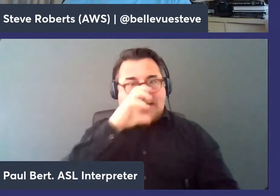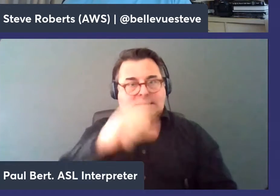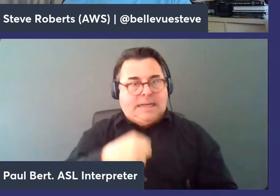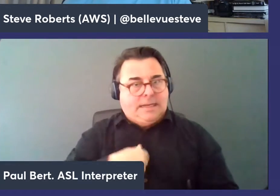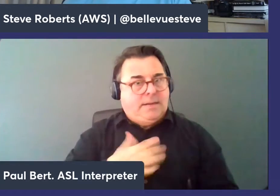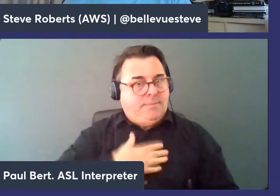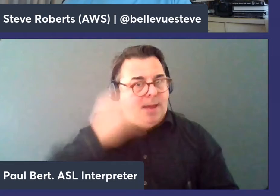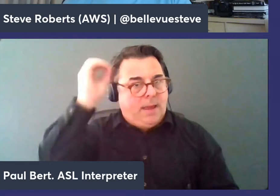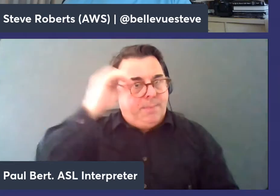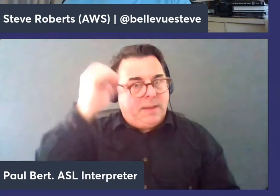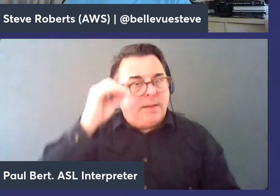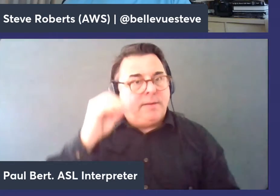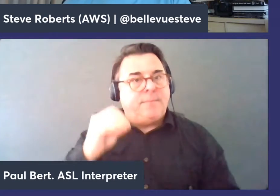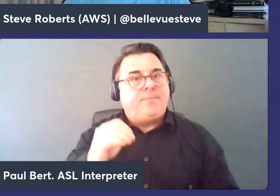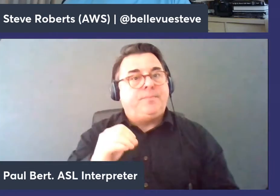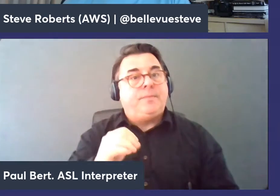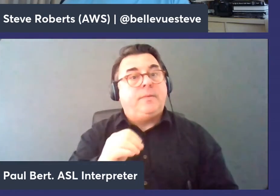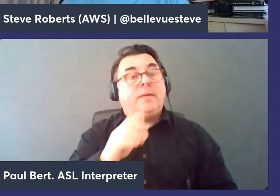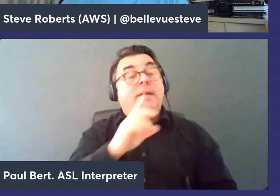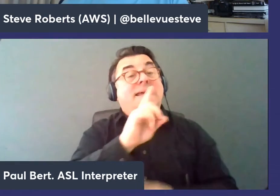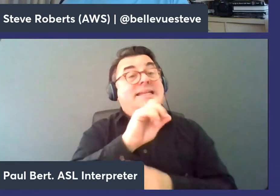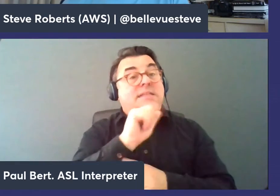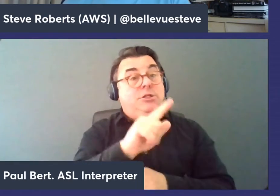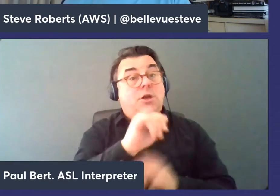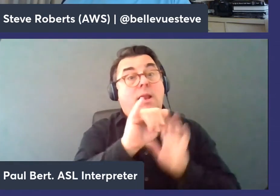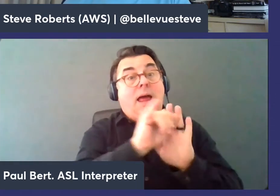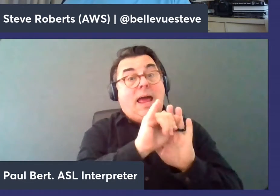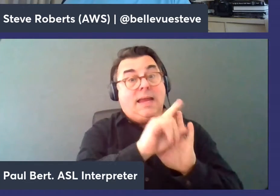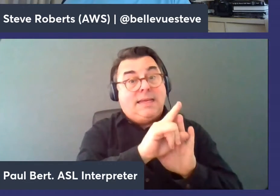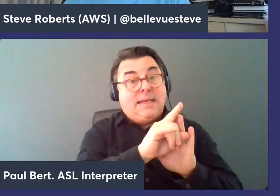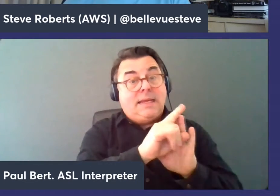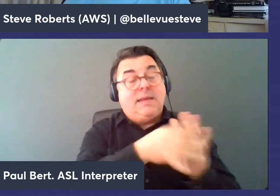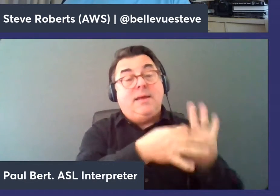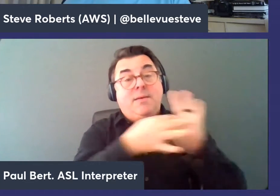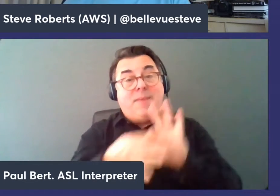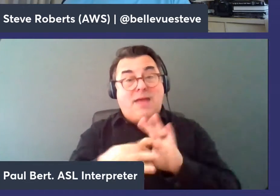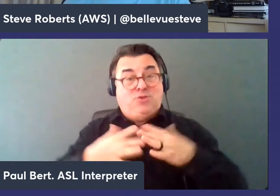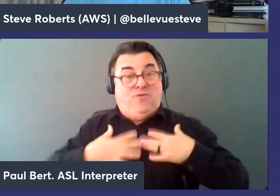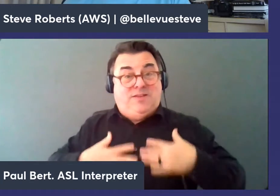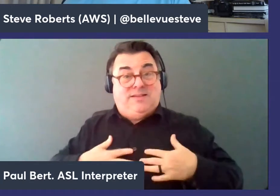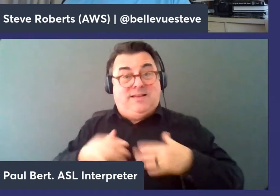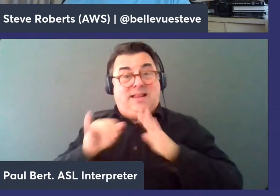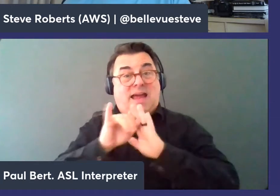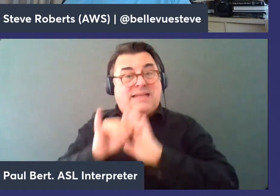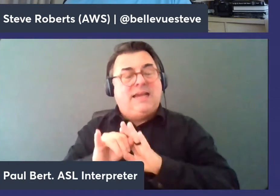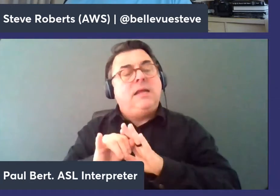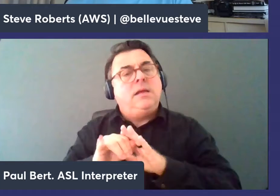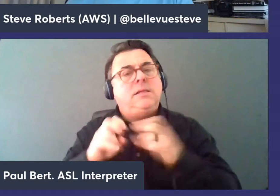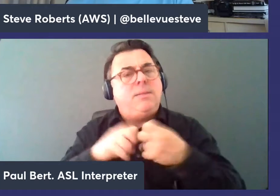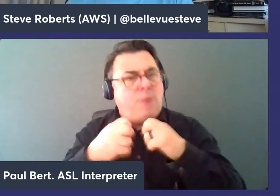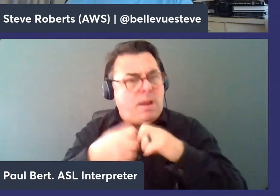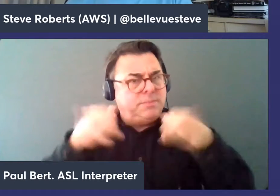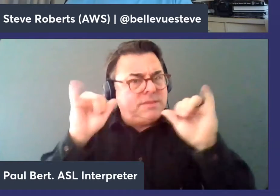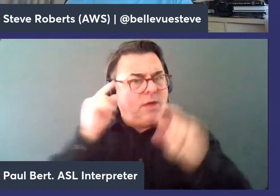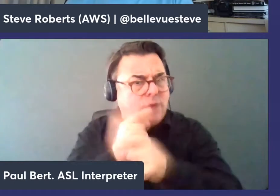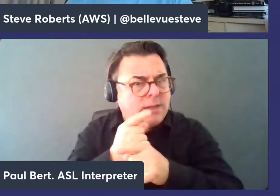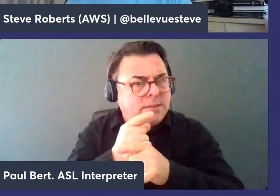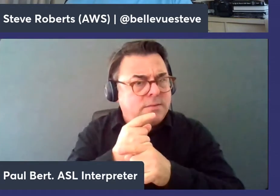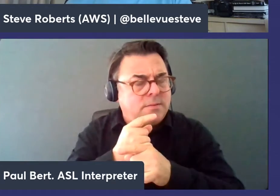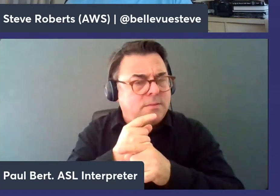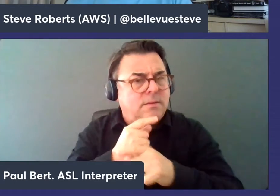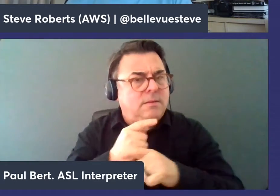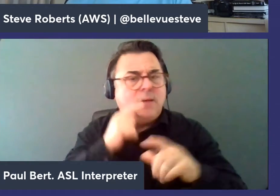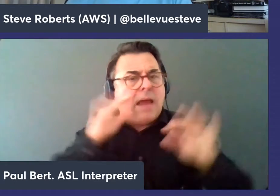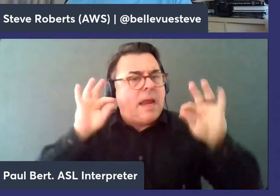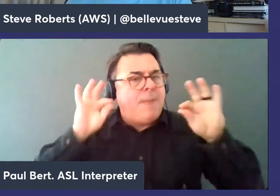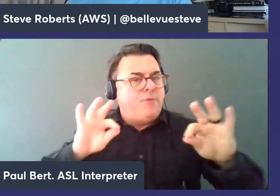Um, Tying that digital identity back to your physical identity is a problem that is still ongoing, right? We still have yet to crack